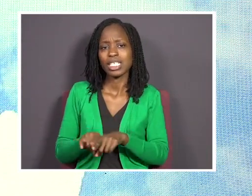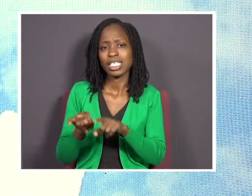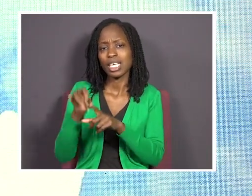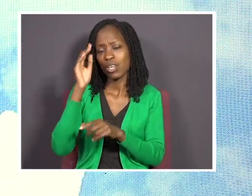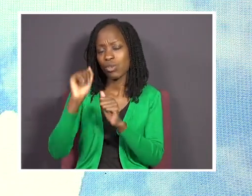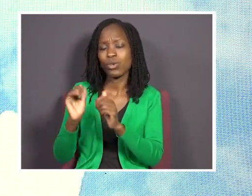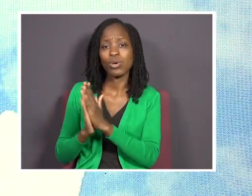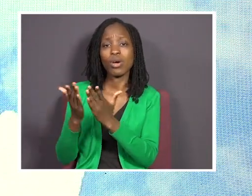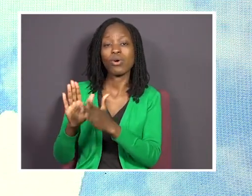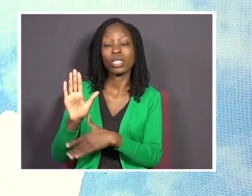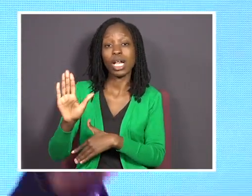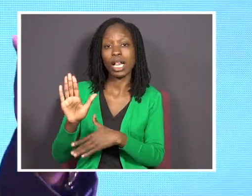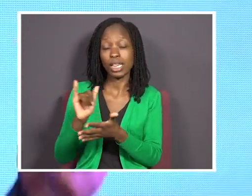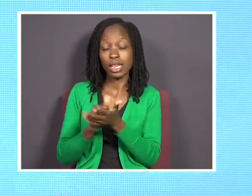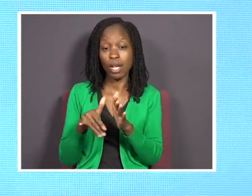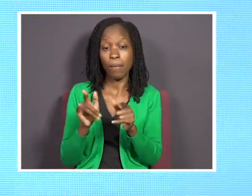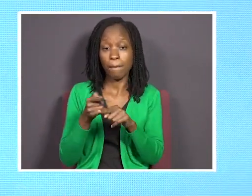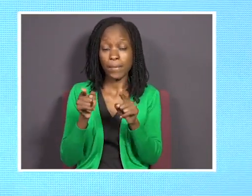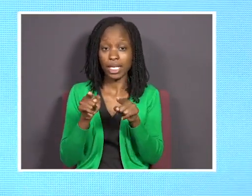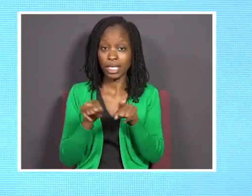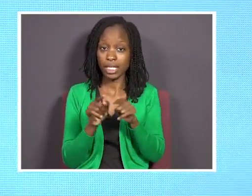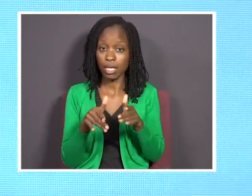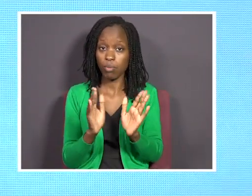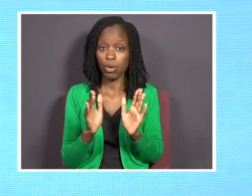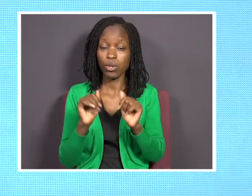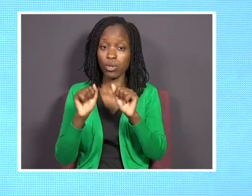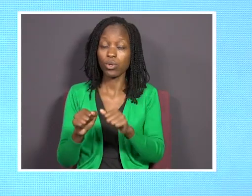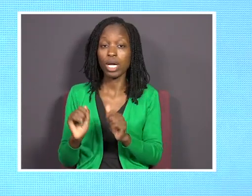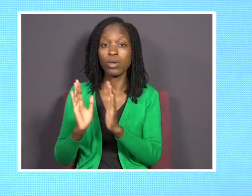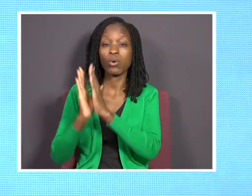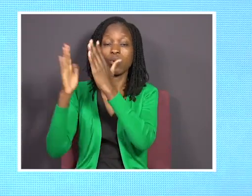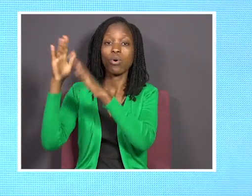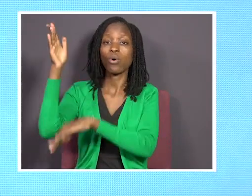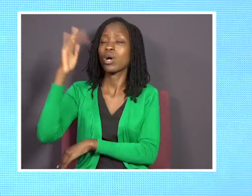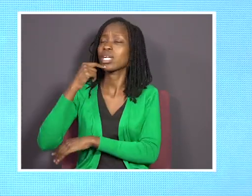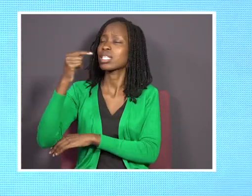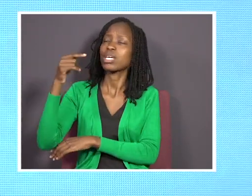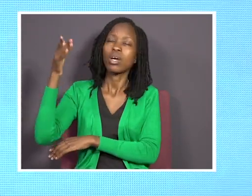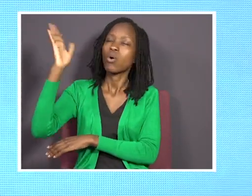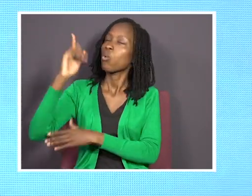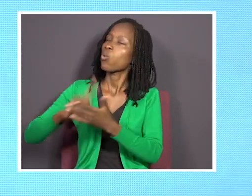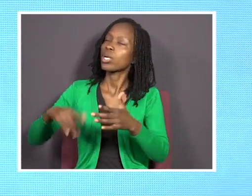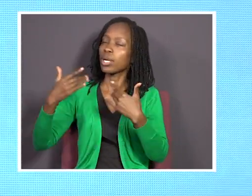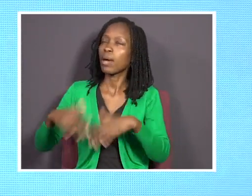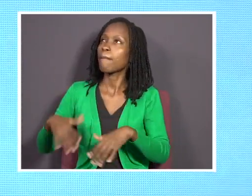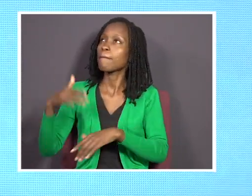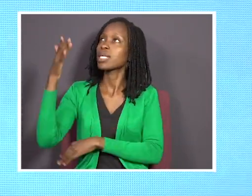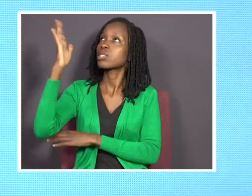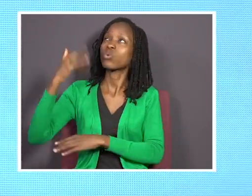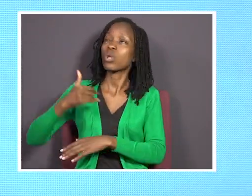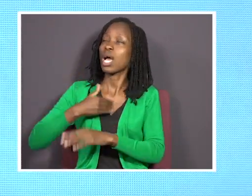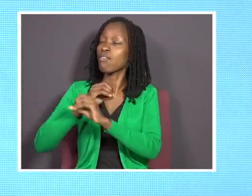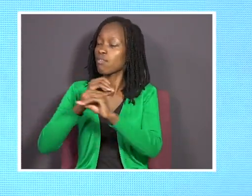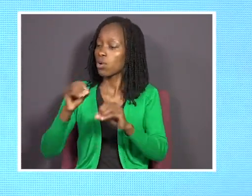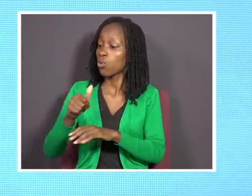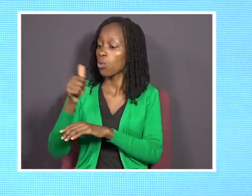could compliment her that way. But in the same way, you could compliment God and say, what a great God. There is no